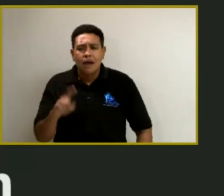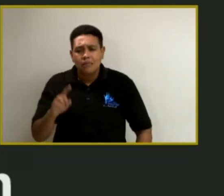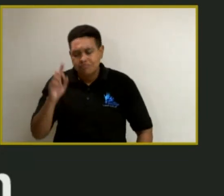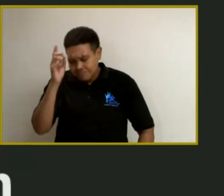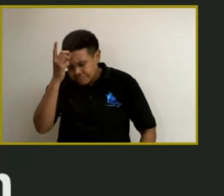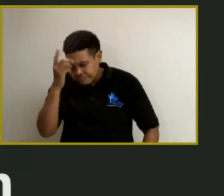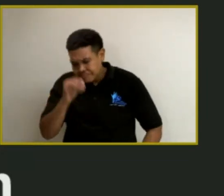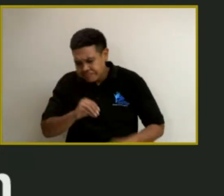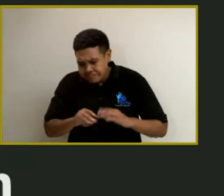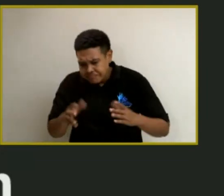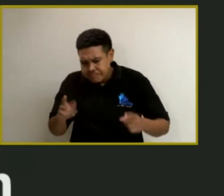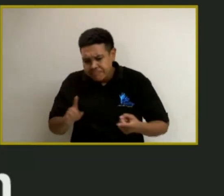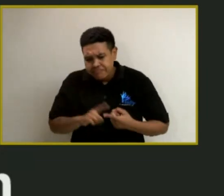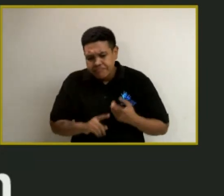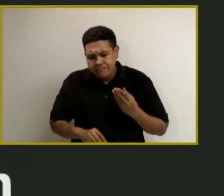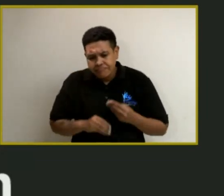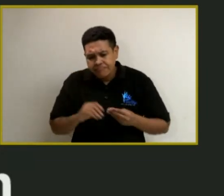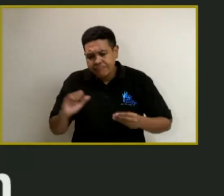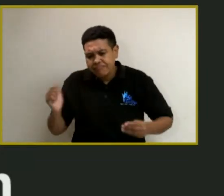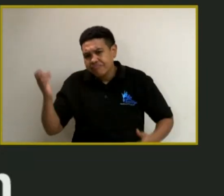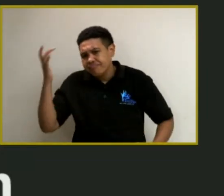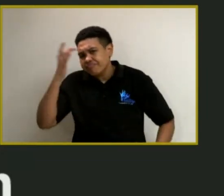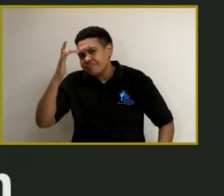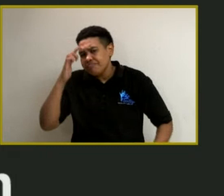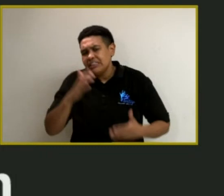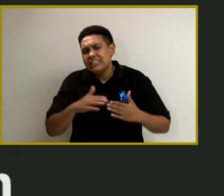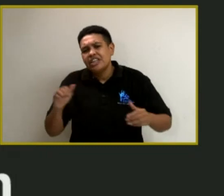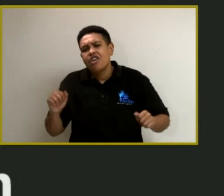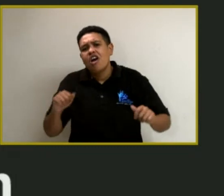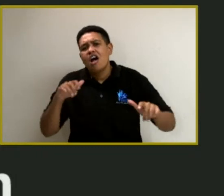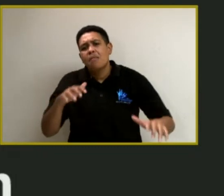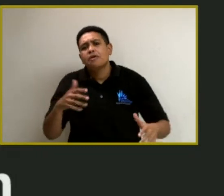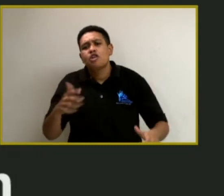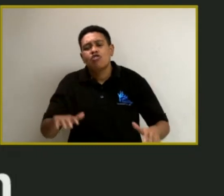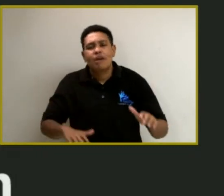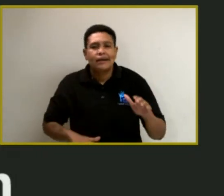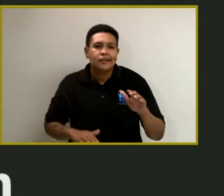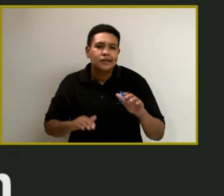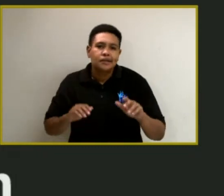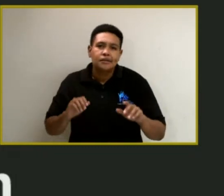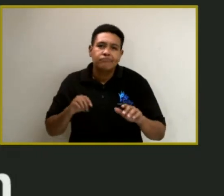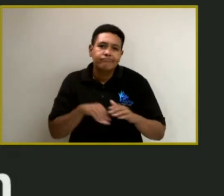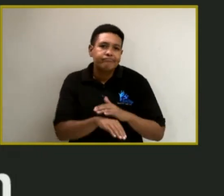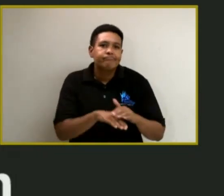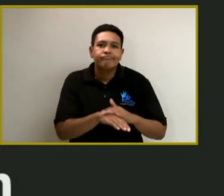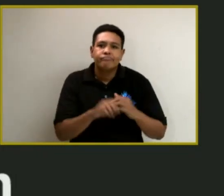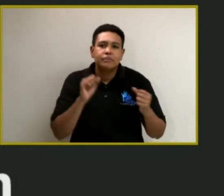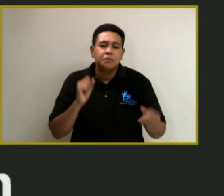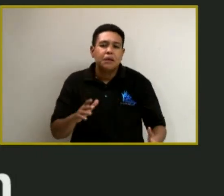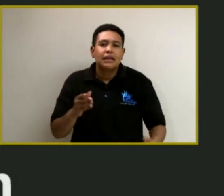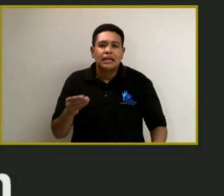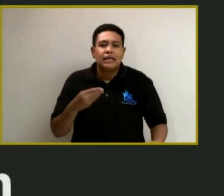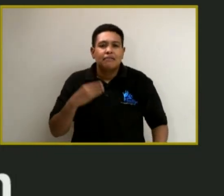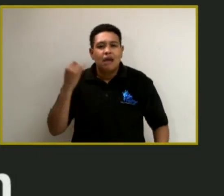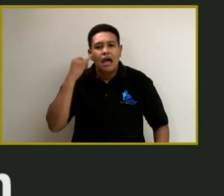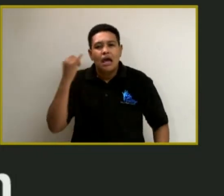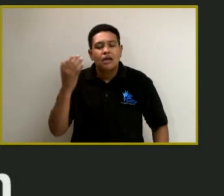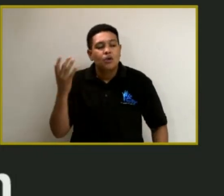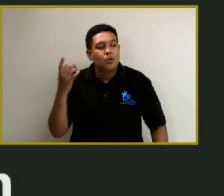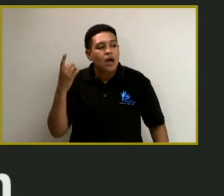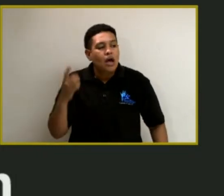diseases and just other illnesses, general admissions were already up. Can you give a sense of what is